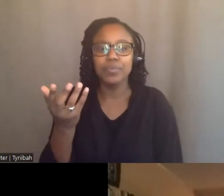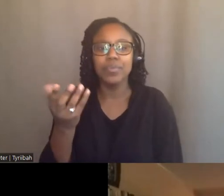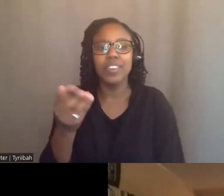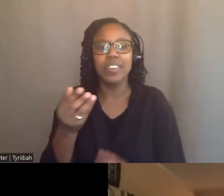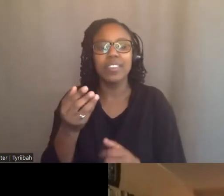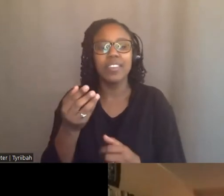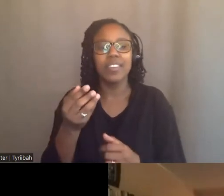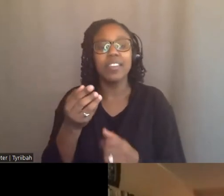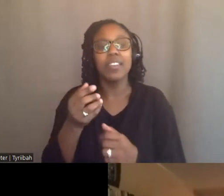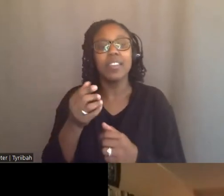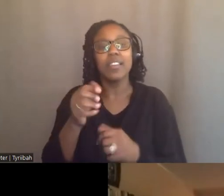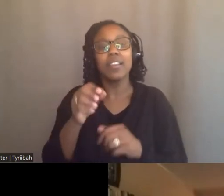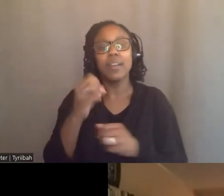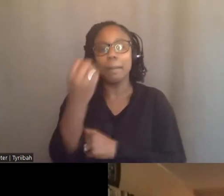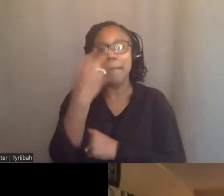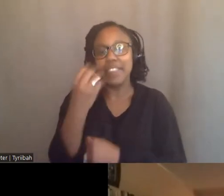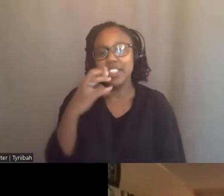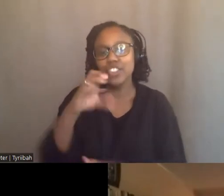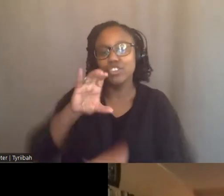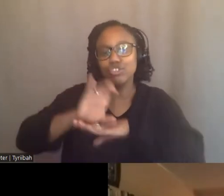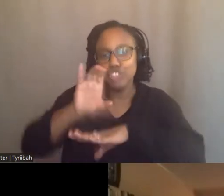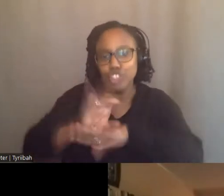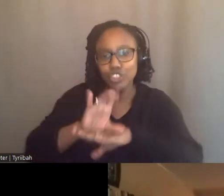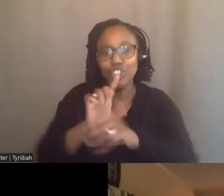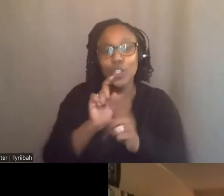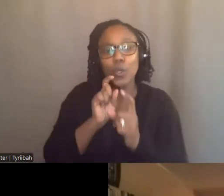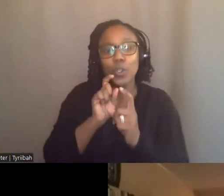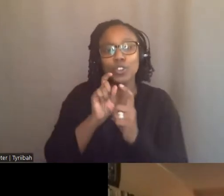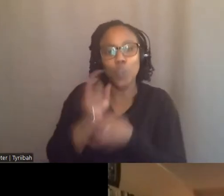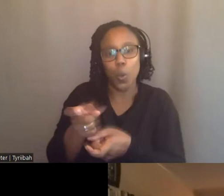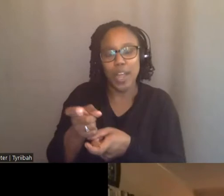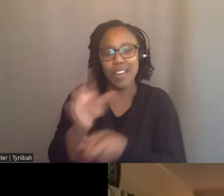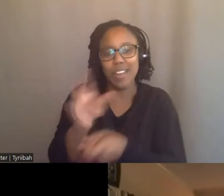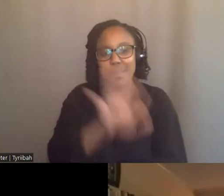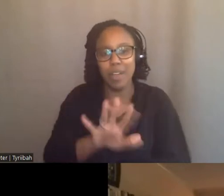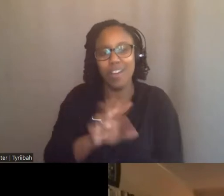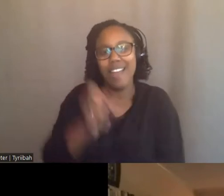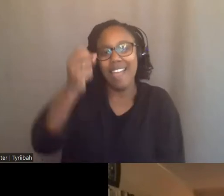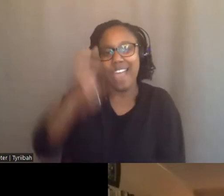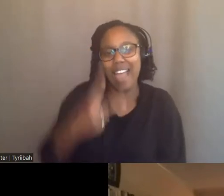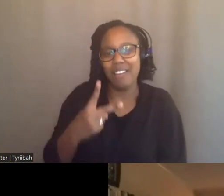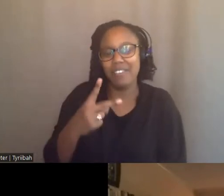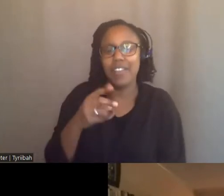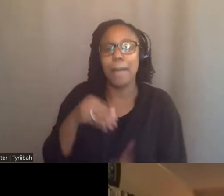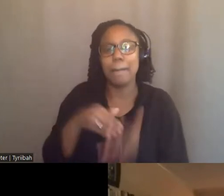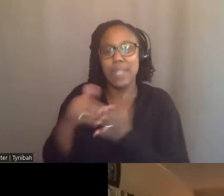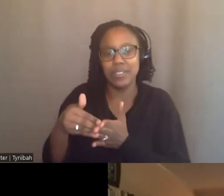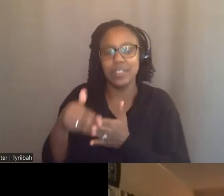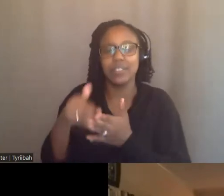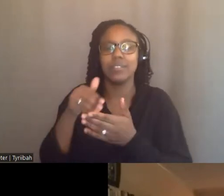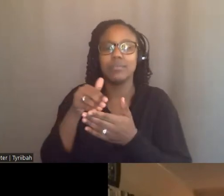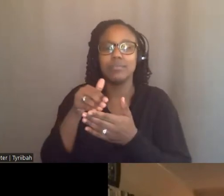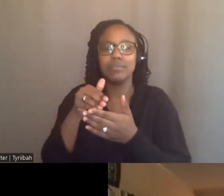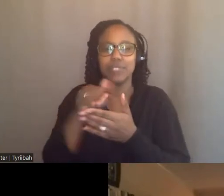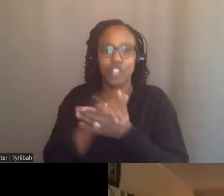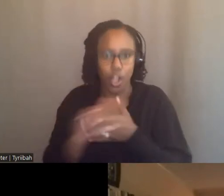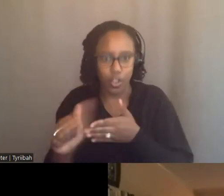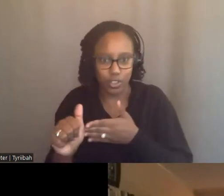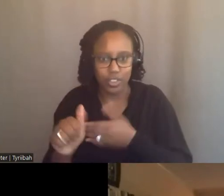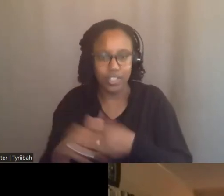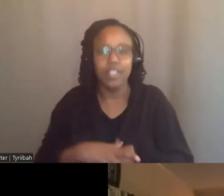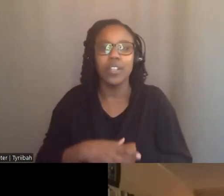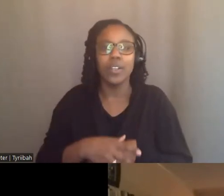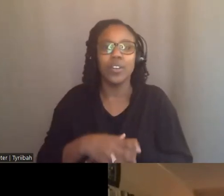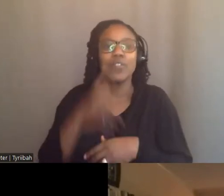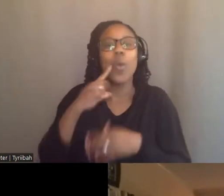donate approximately $500,000 for housing with dignity for poor people.